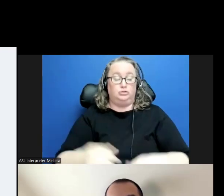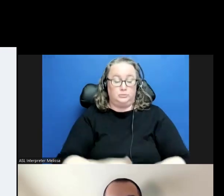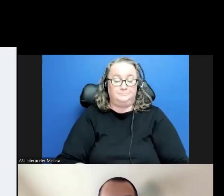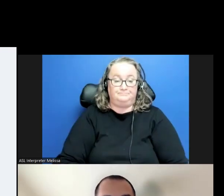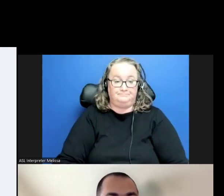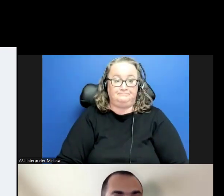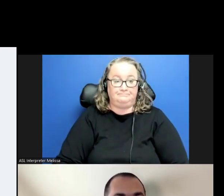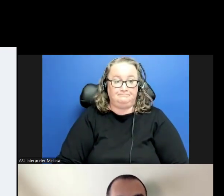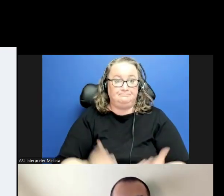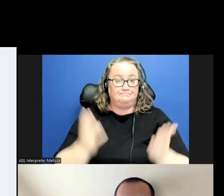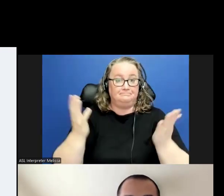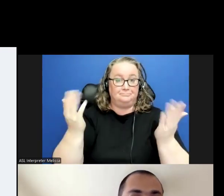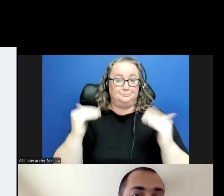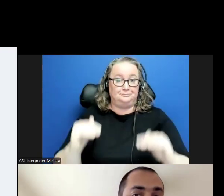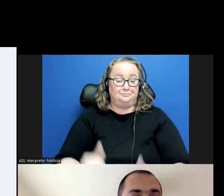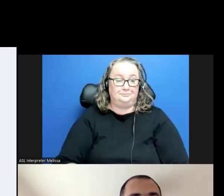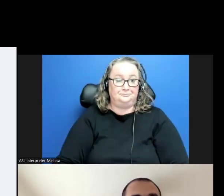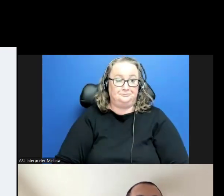Next slide, please.